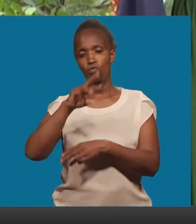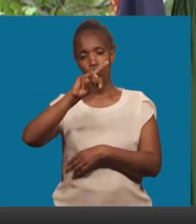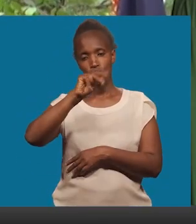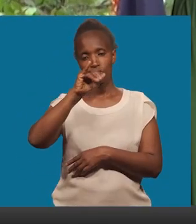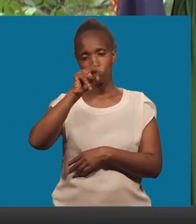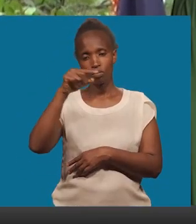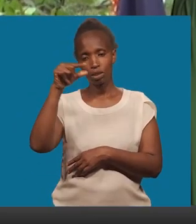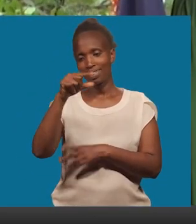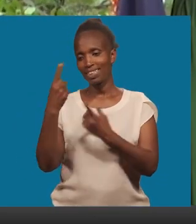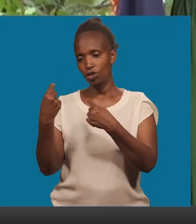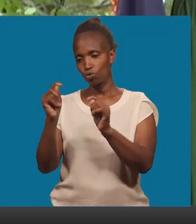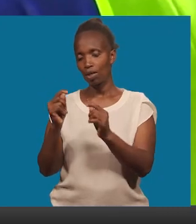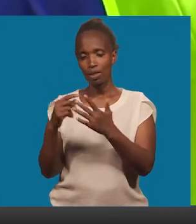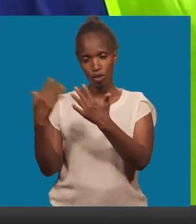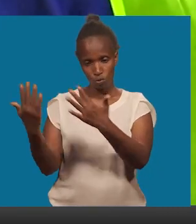trying to roll out.